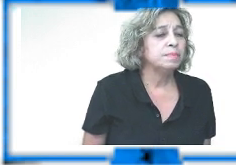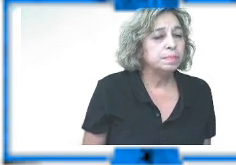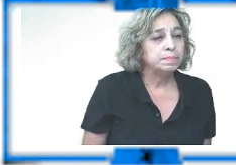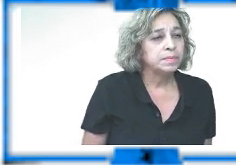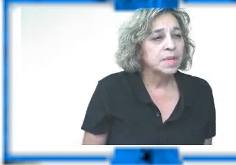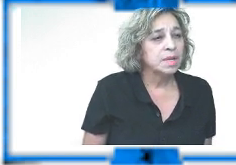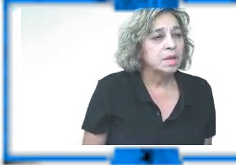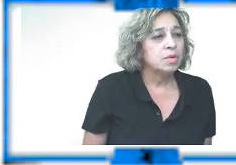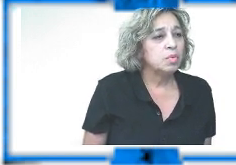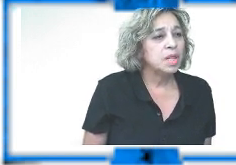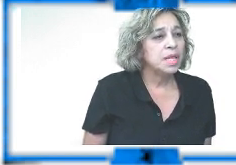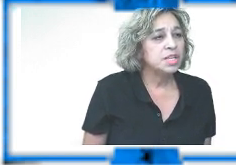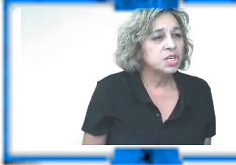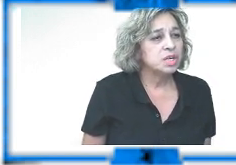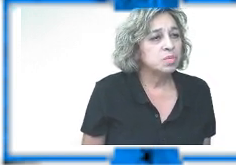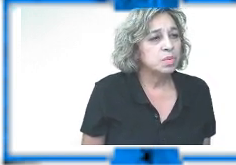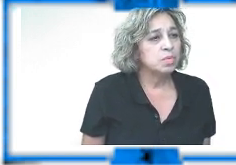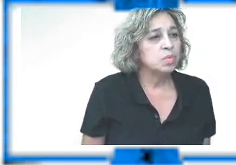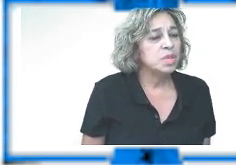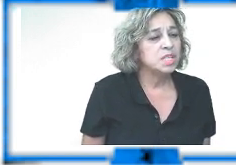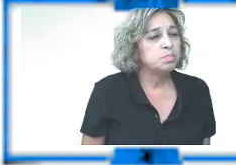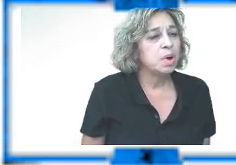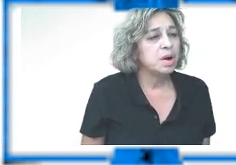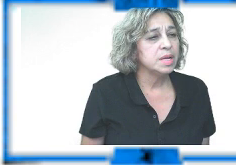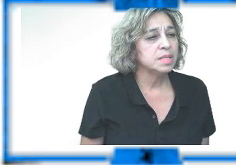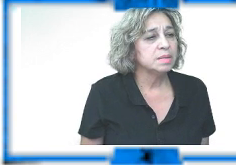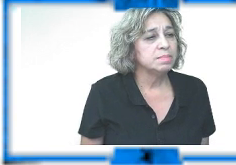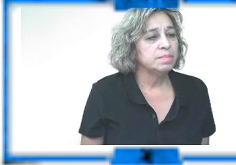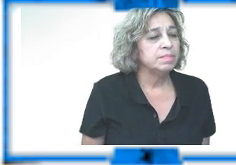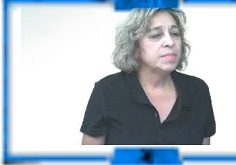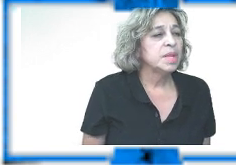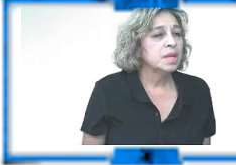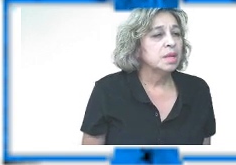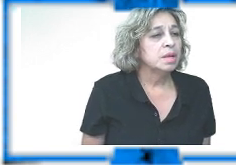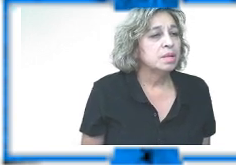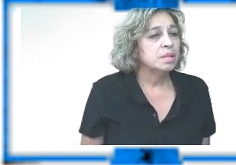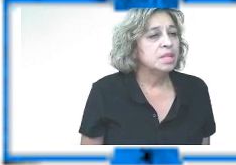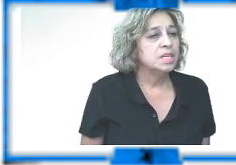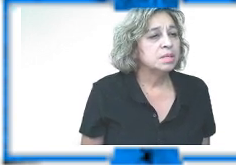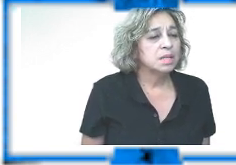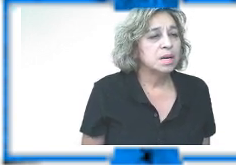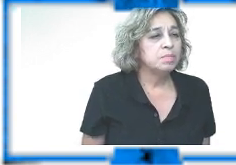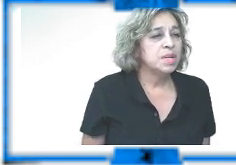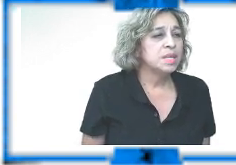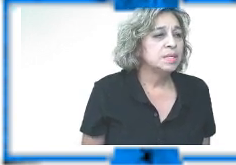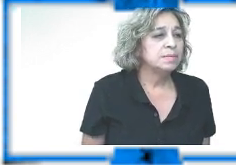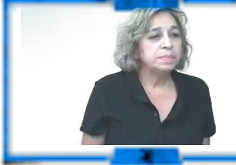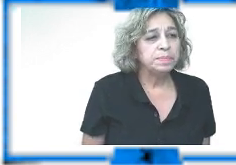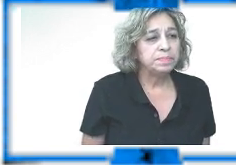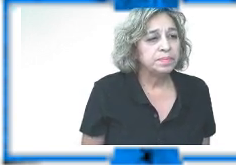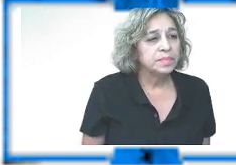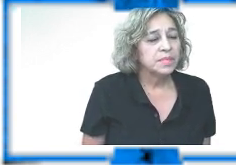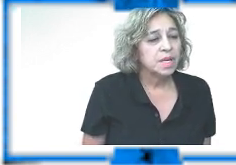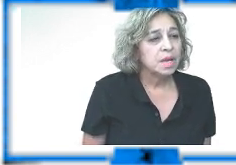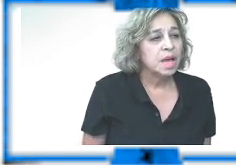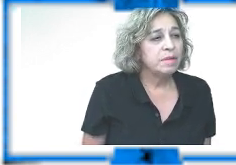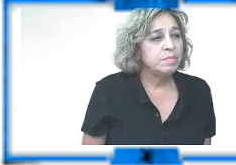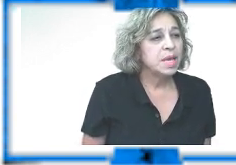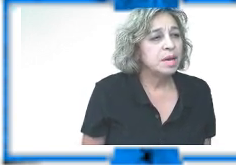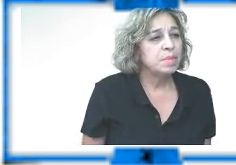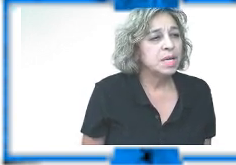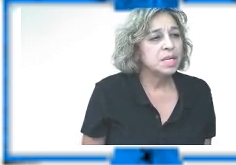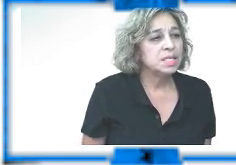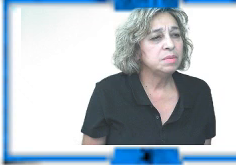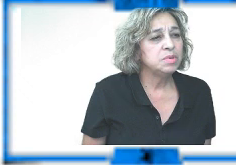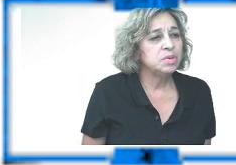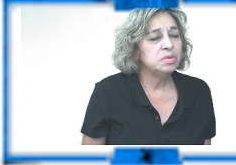proven, relation with these parties, these companies have